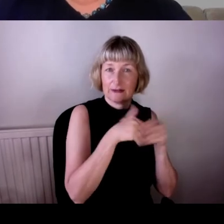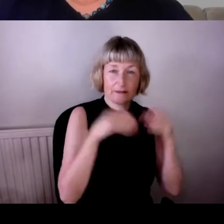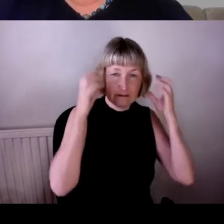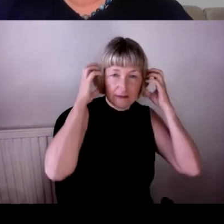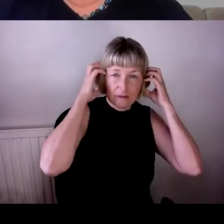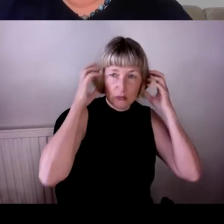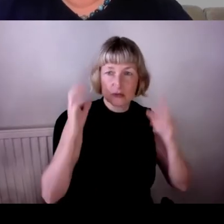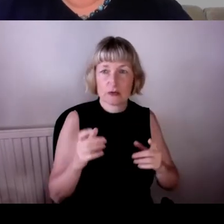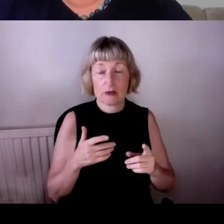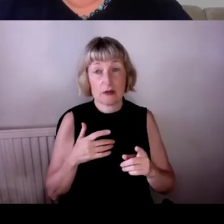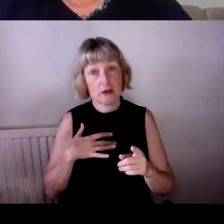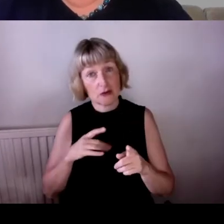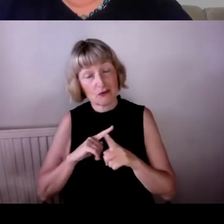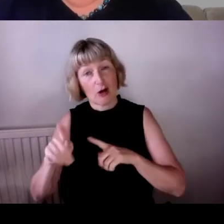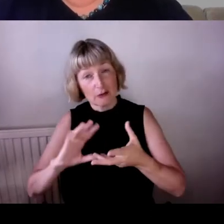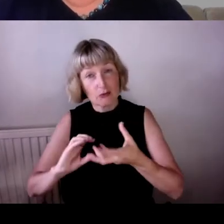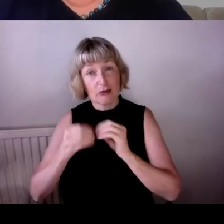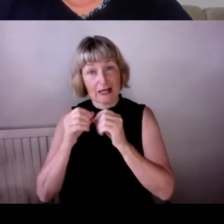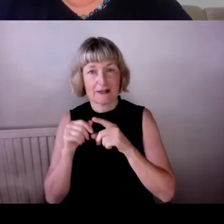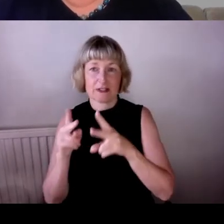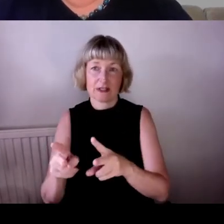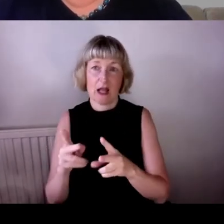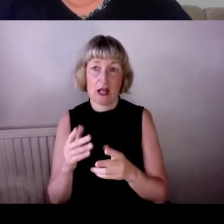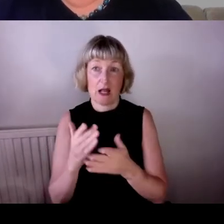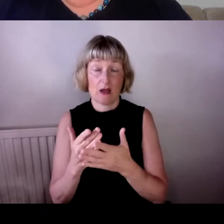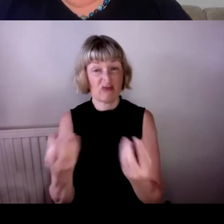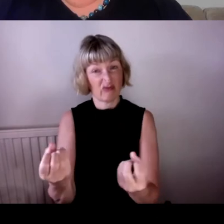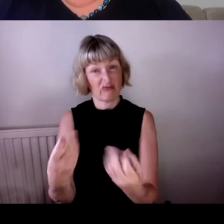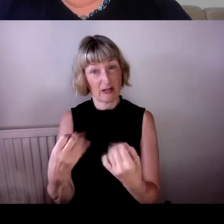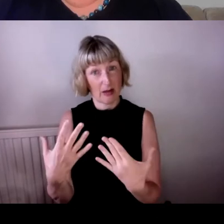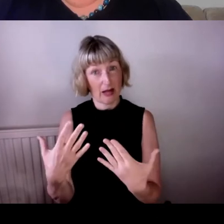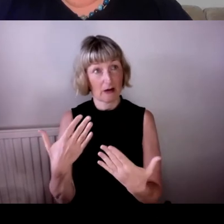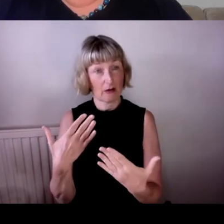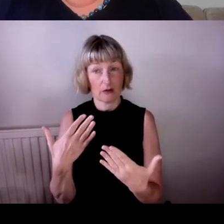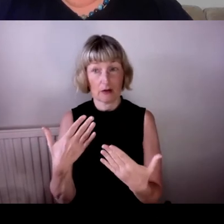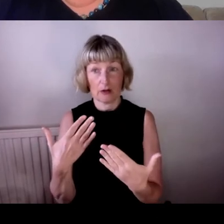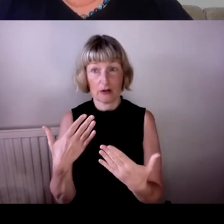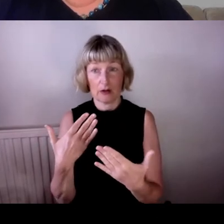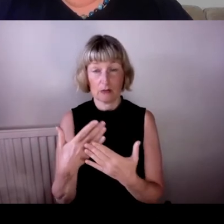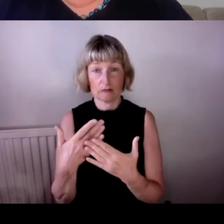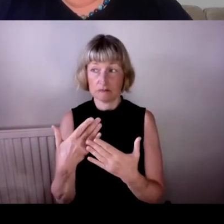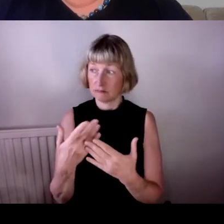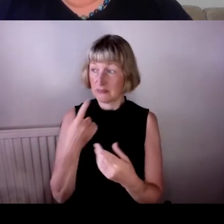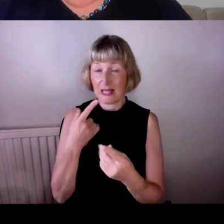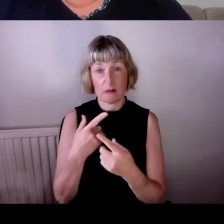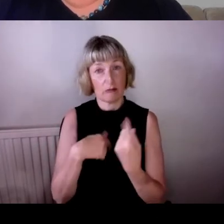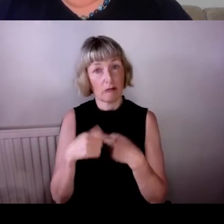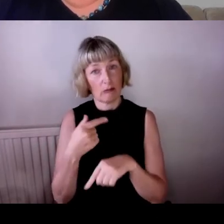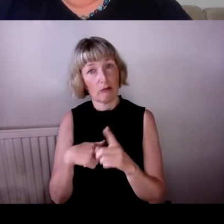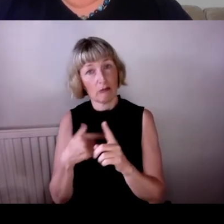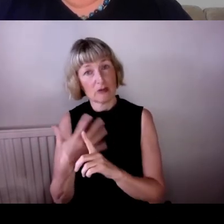it in a really creative way, and the feedback we got from audiences was it was really successful,